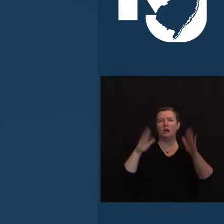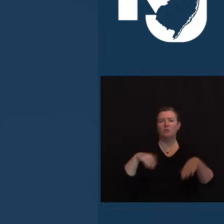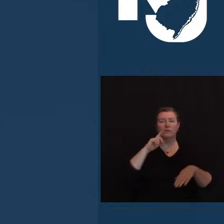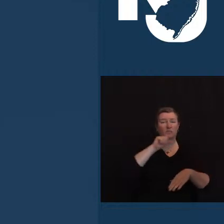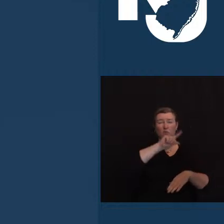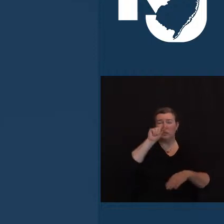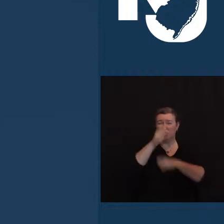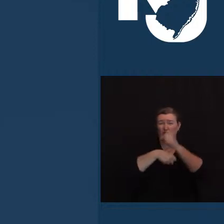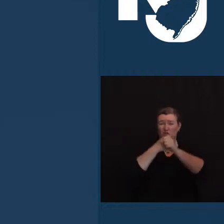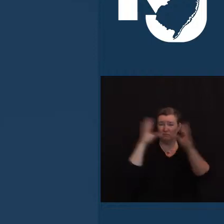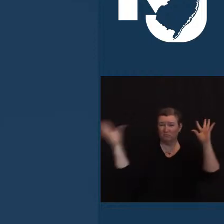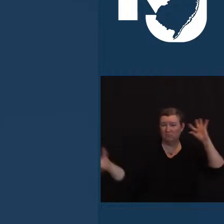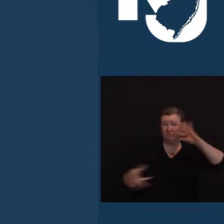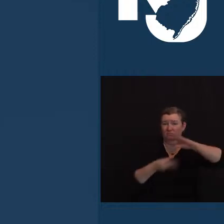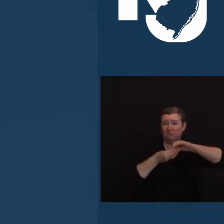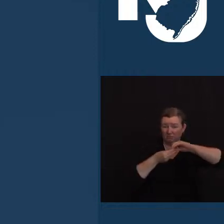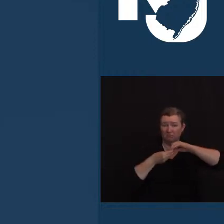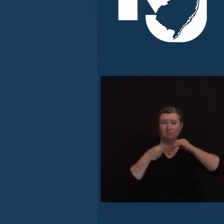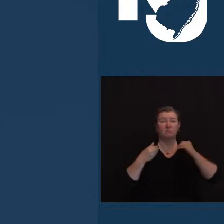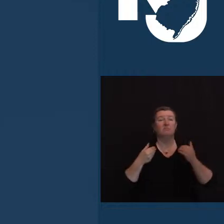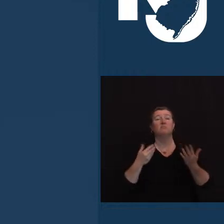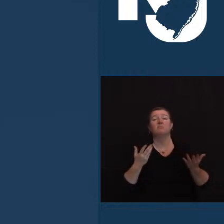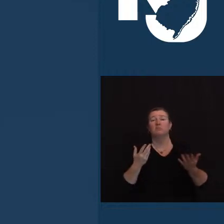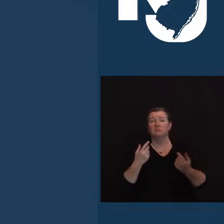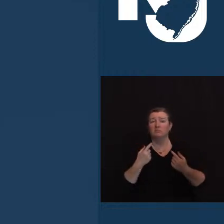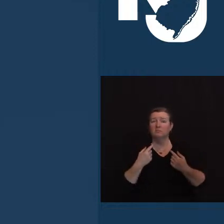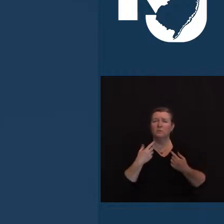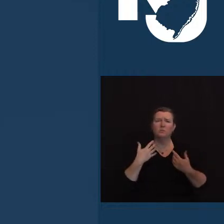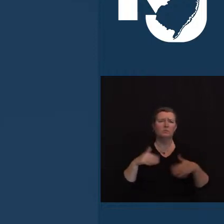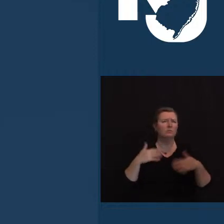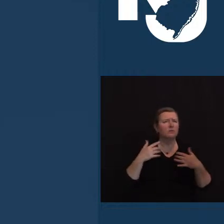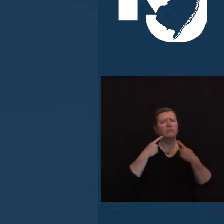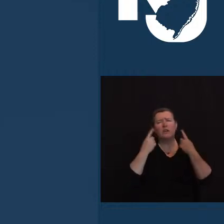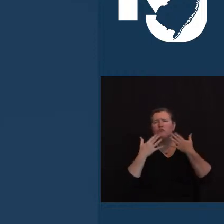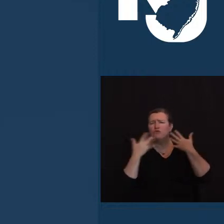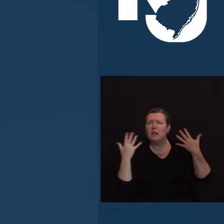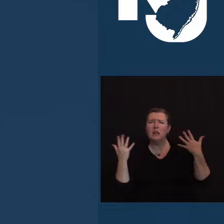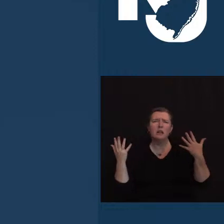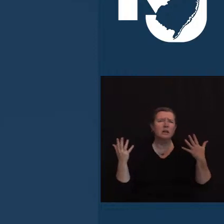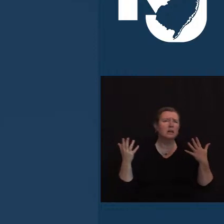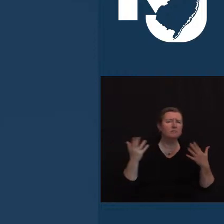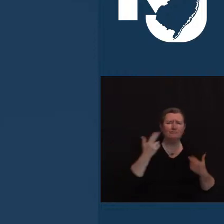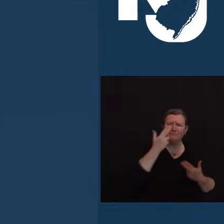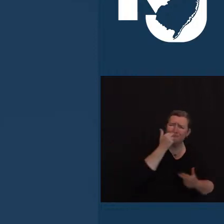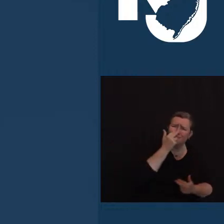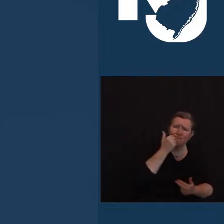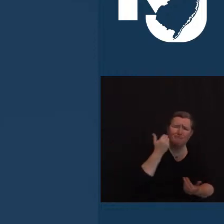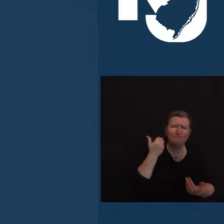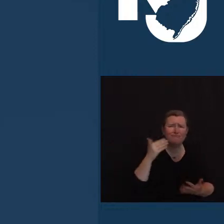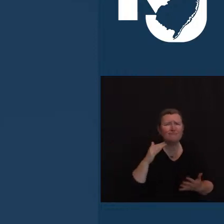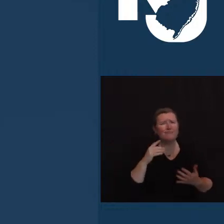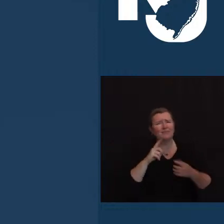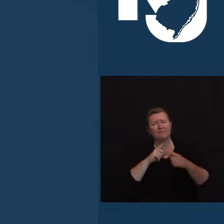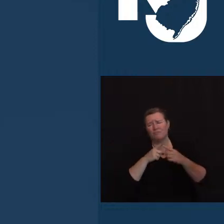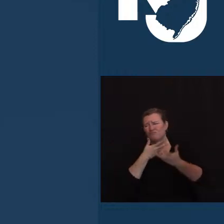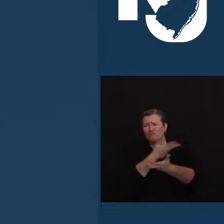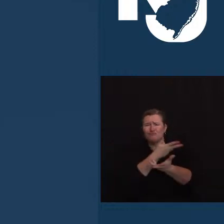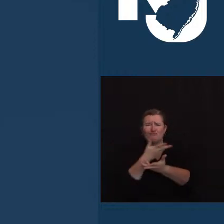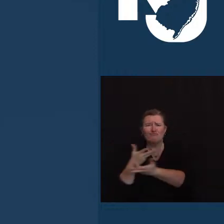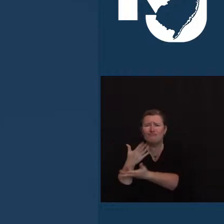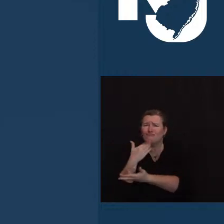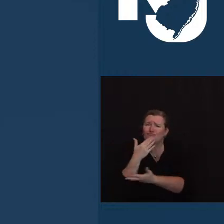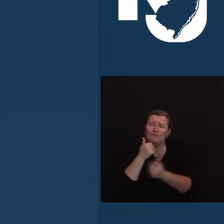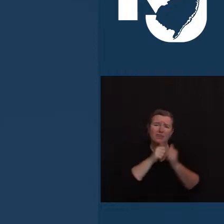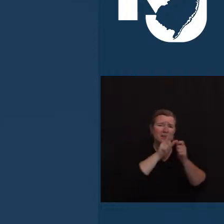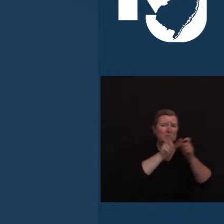to reach and work across the aisle, essentially to put people before politics. Later this week, our flags will also